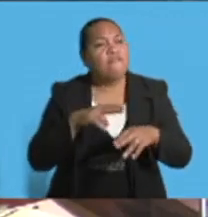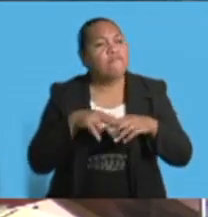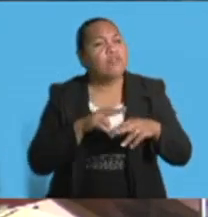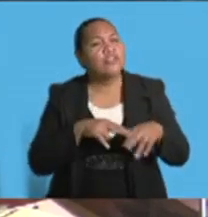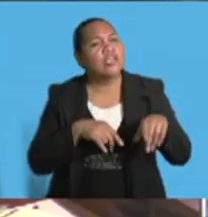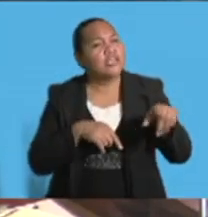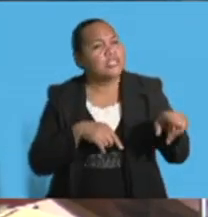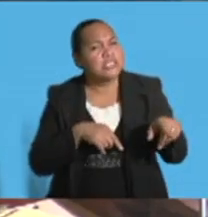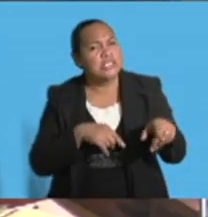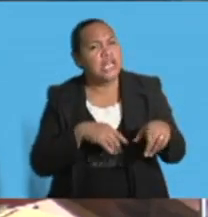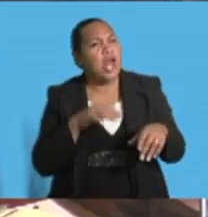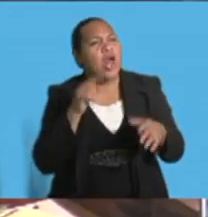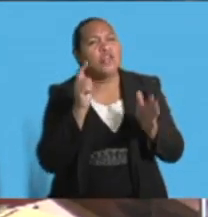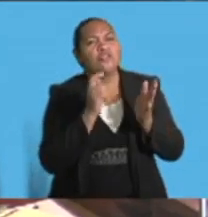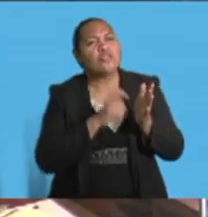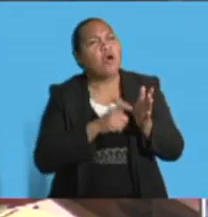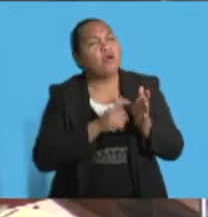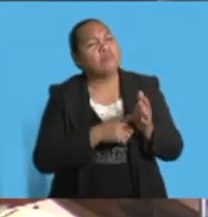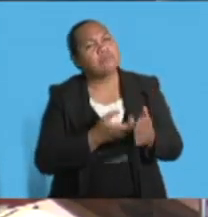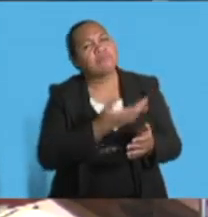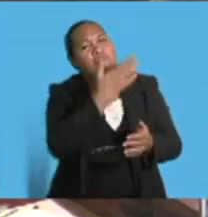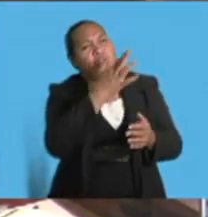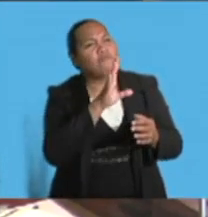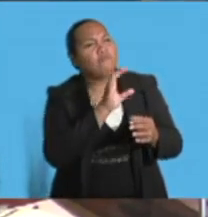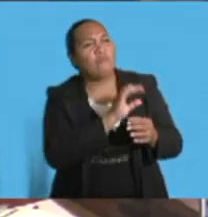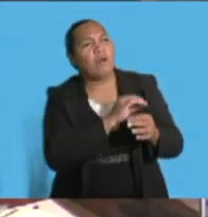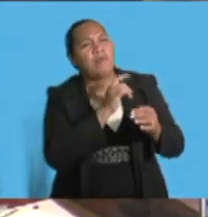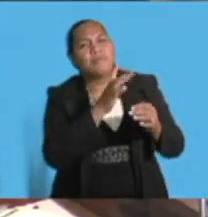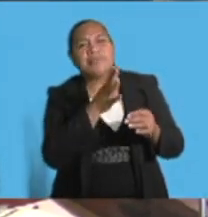Iran, Iraq or Pakistan that Fiji will be sold to them.